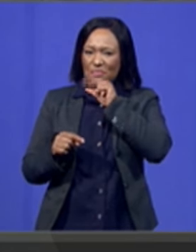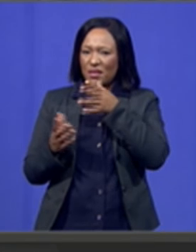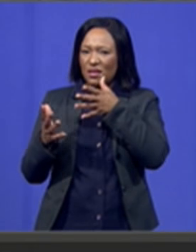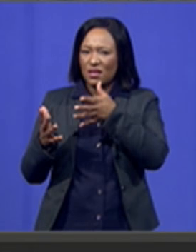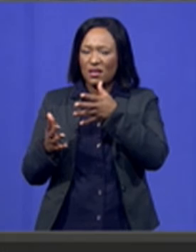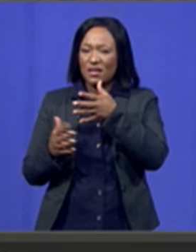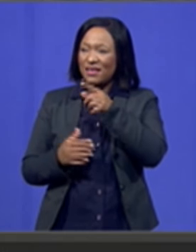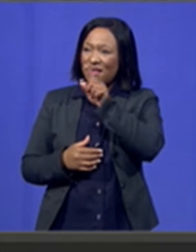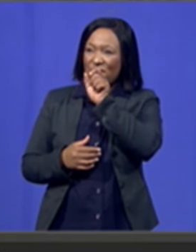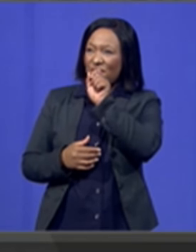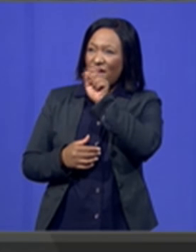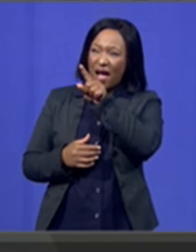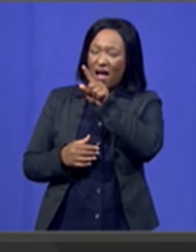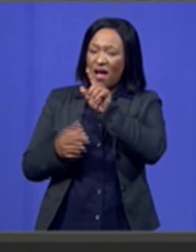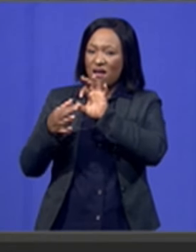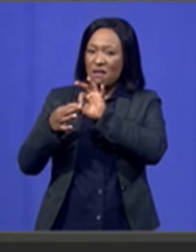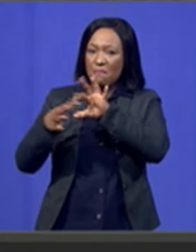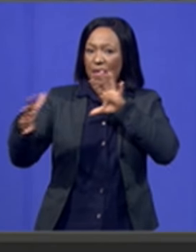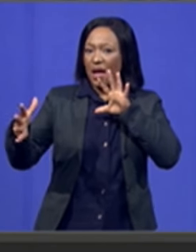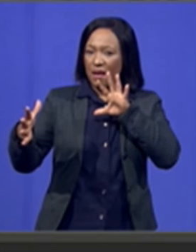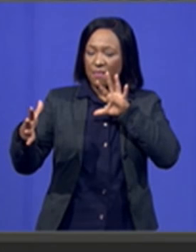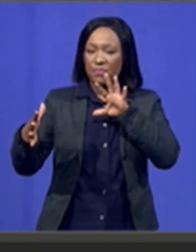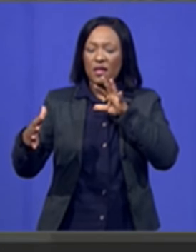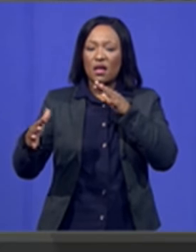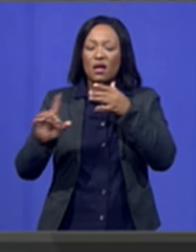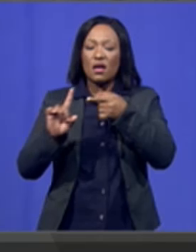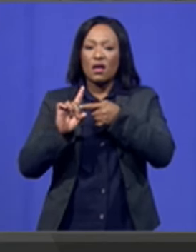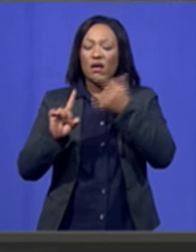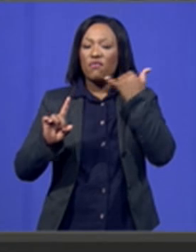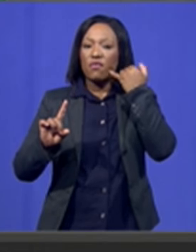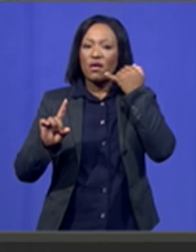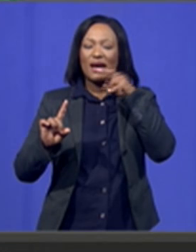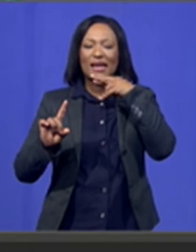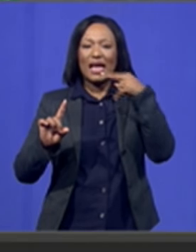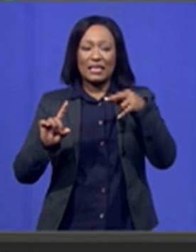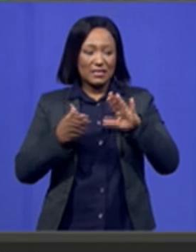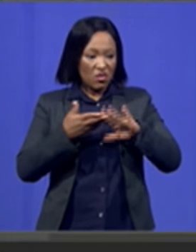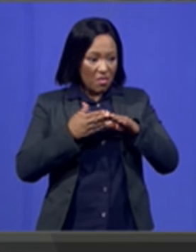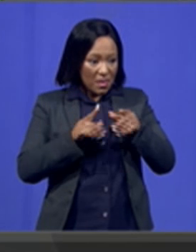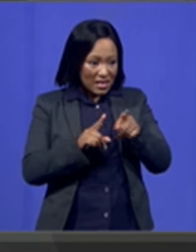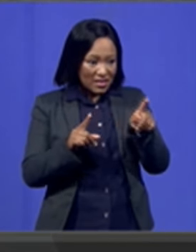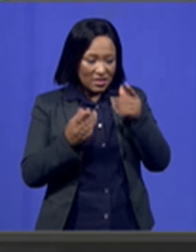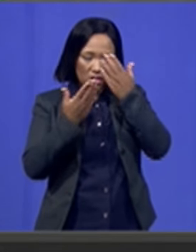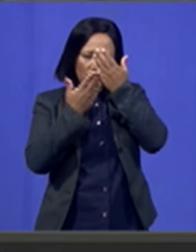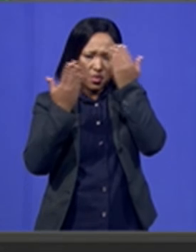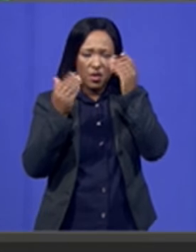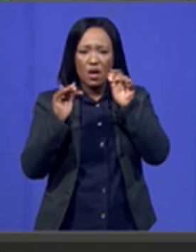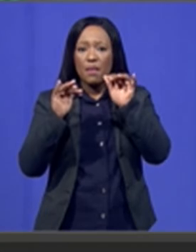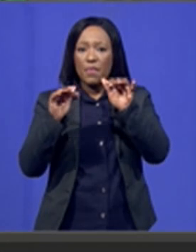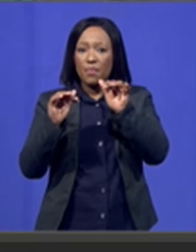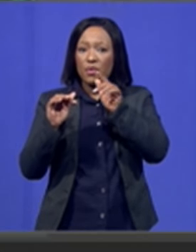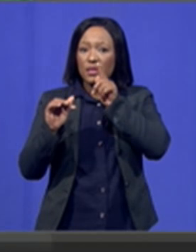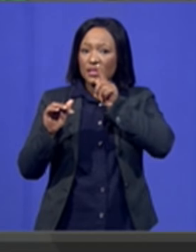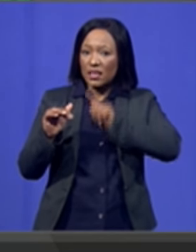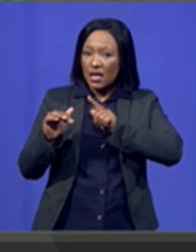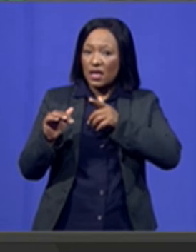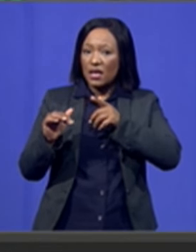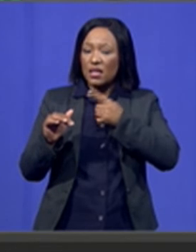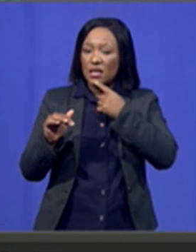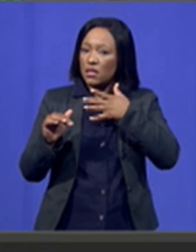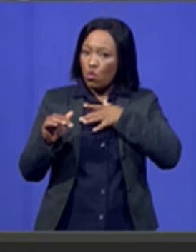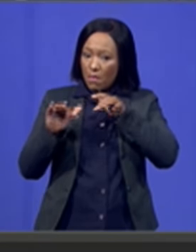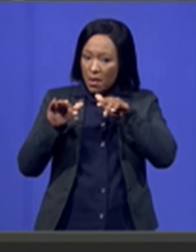so far removed as Thabo Mbeki from the realities on the ground. Our people are saying to us, they don't want these people